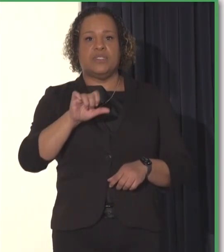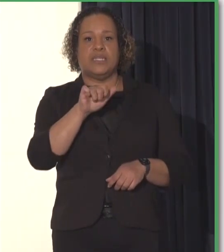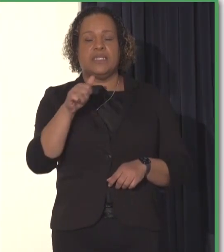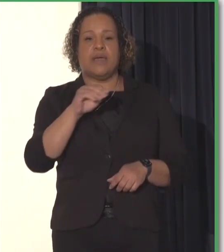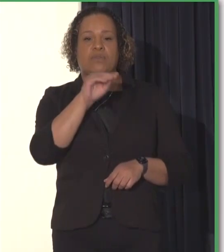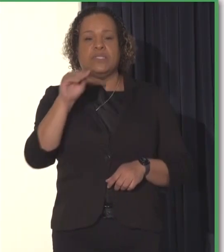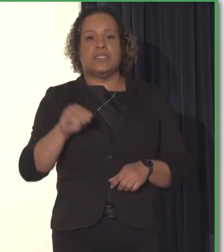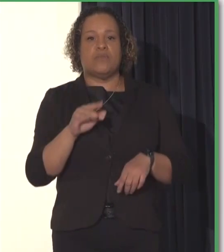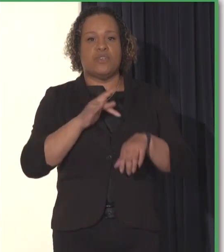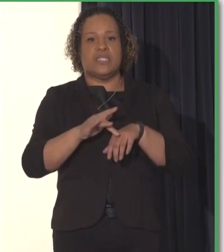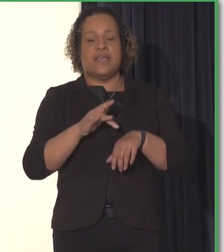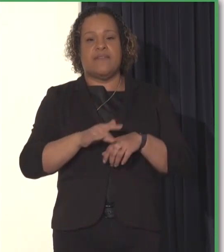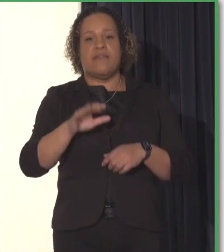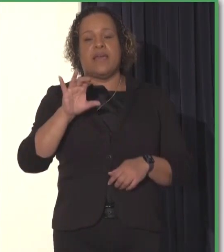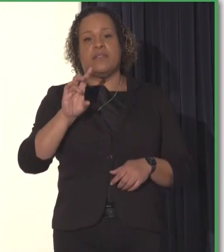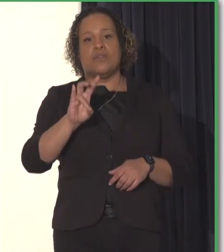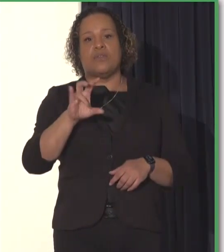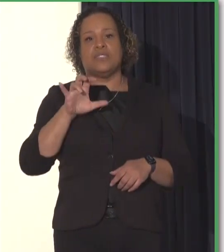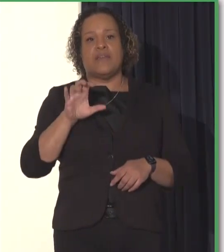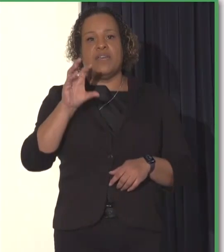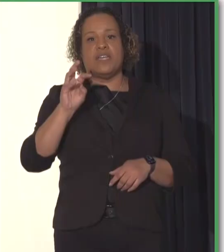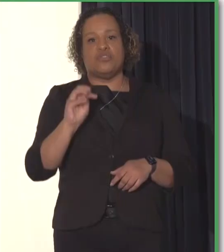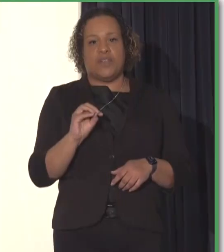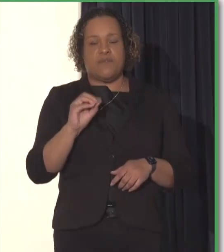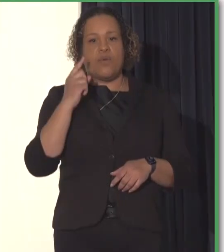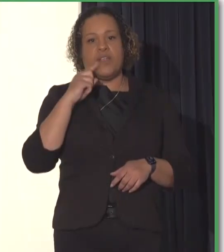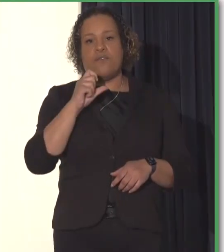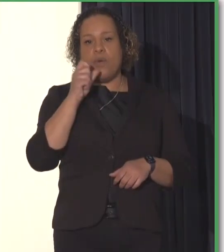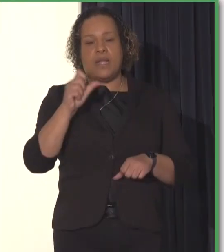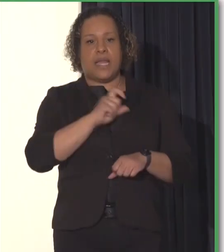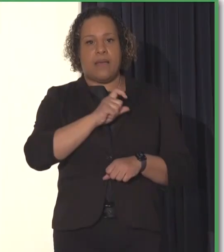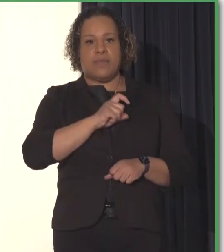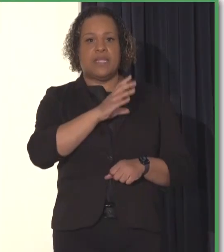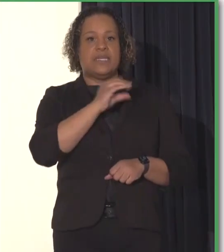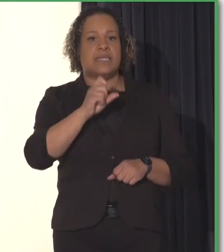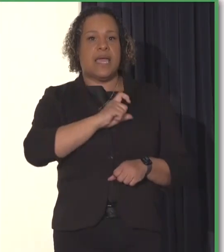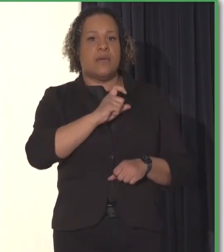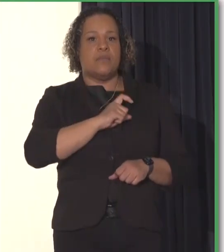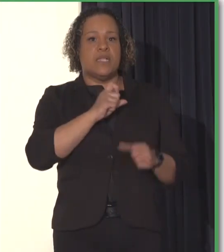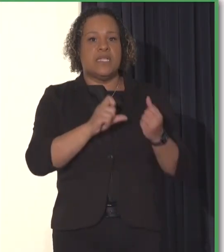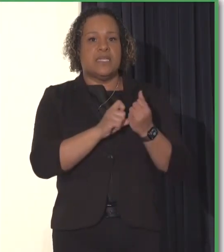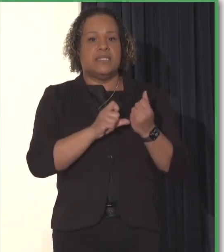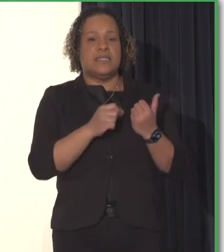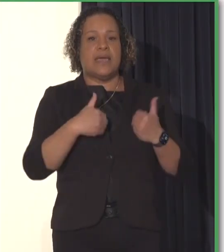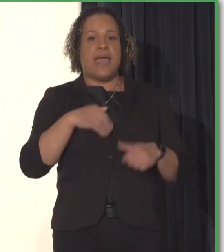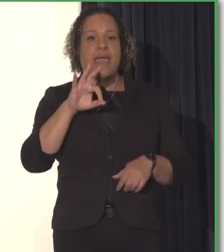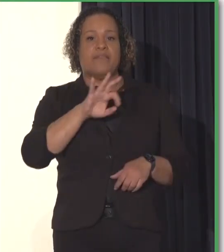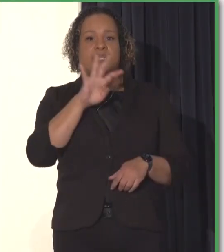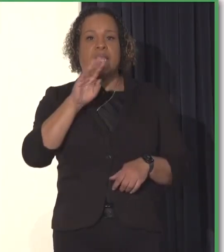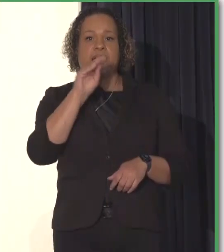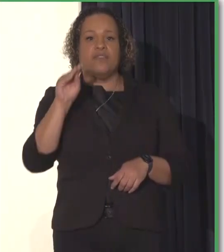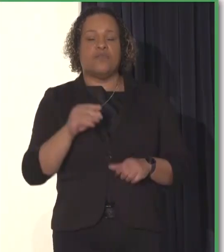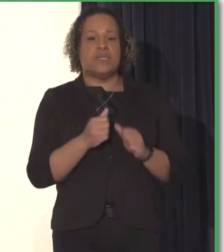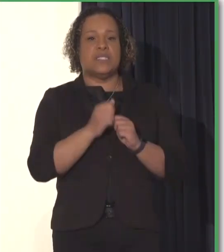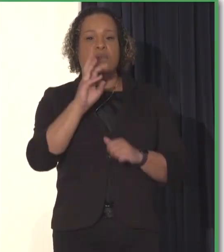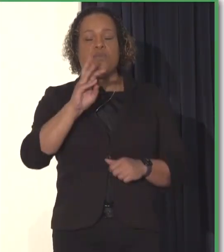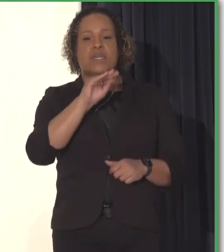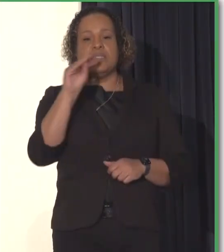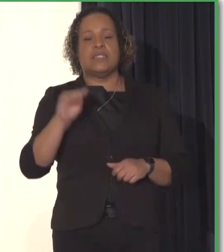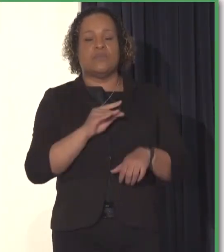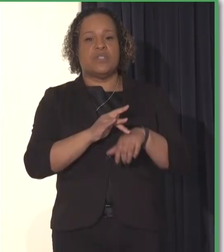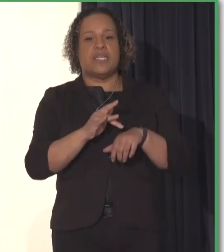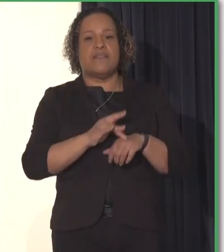vacancy, so we had 740 for civilians, the fill rate, and then for police assistants, we were filled at 94% with 6% vacancy